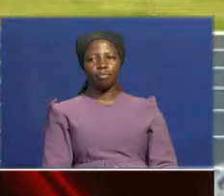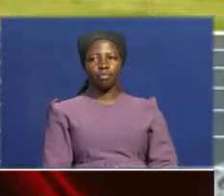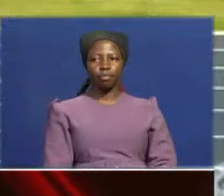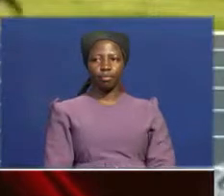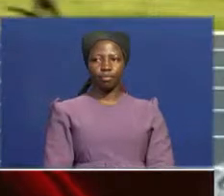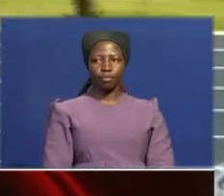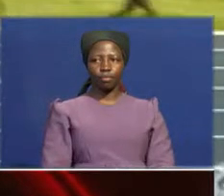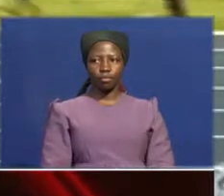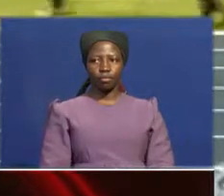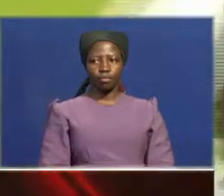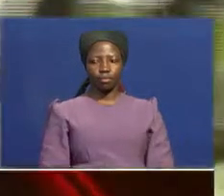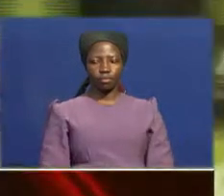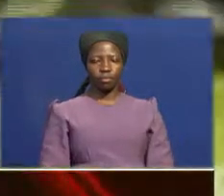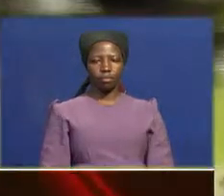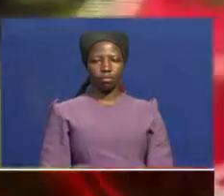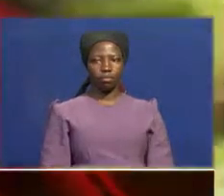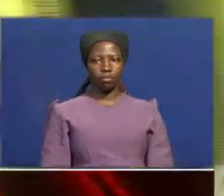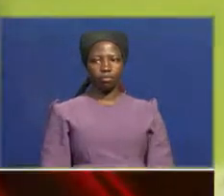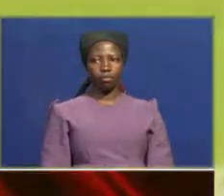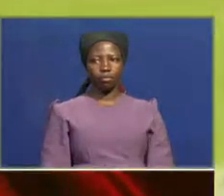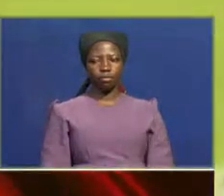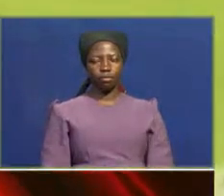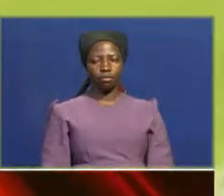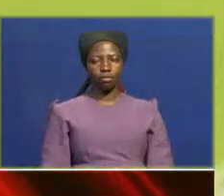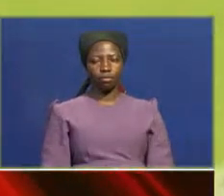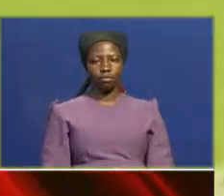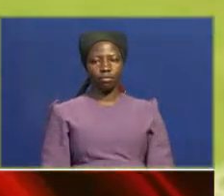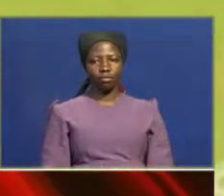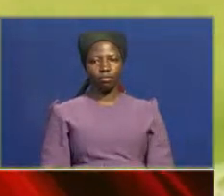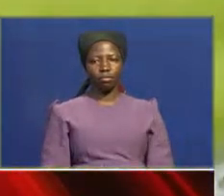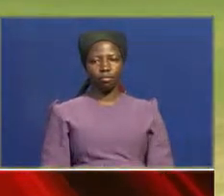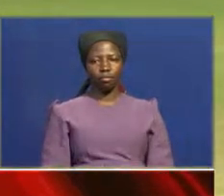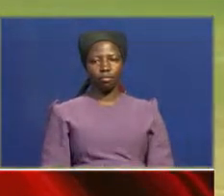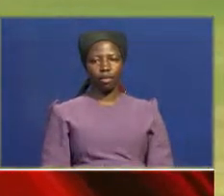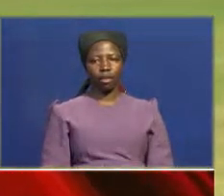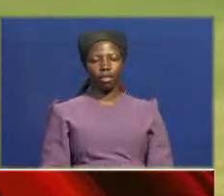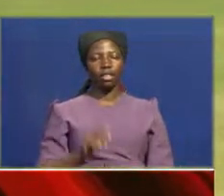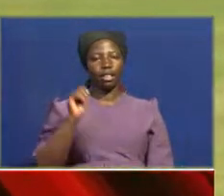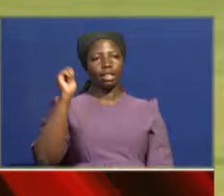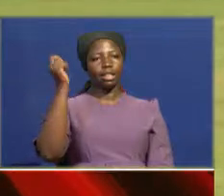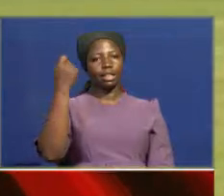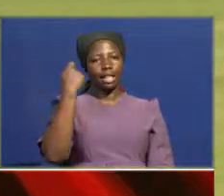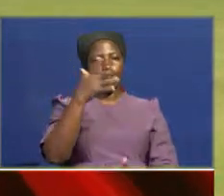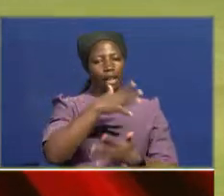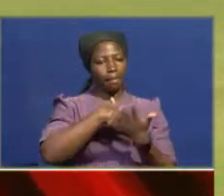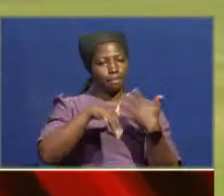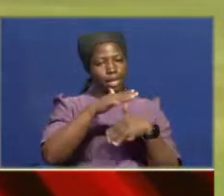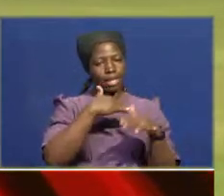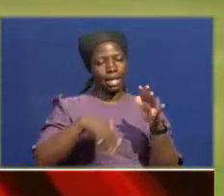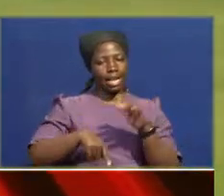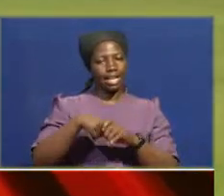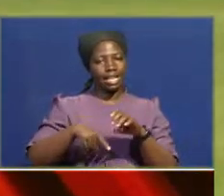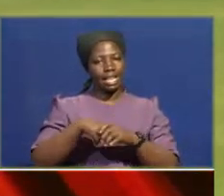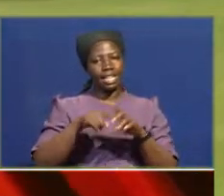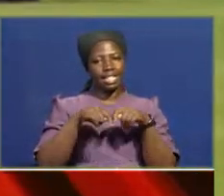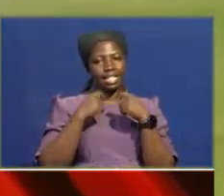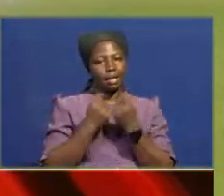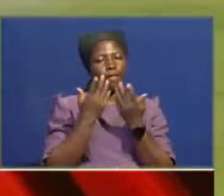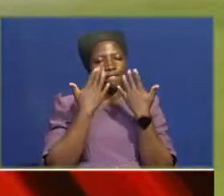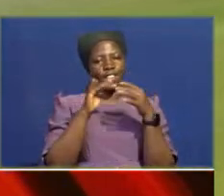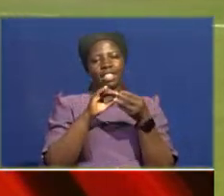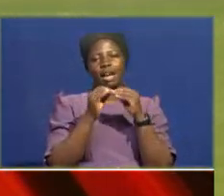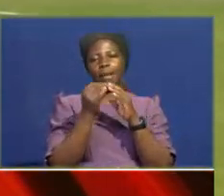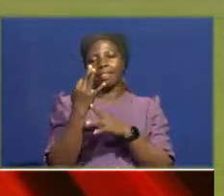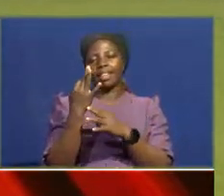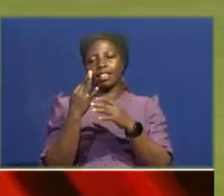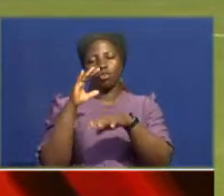Gebetu, and Evans Kiptum comes across to claim the bronze medal. The Kenyan mixed relay team finished third to win bronze behind